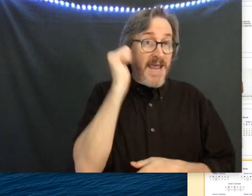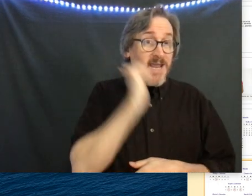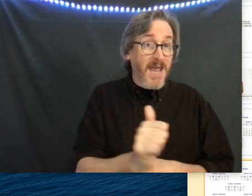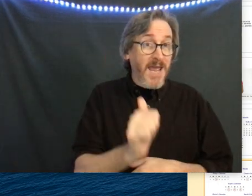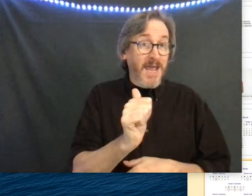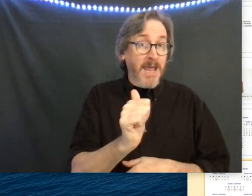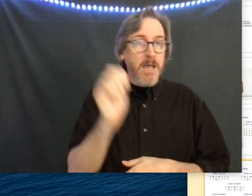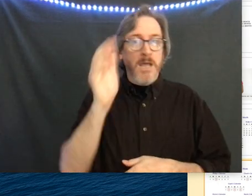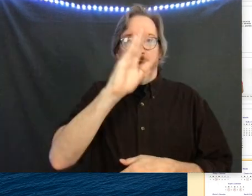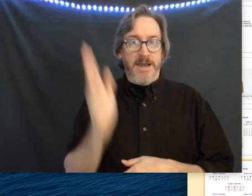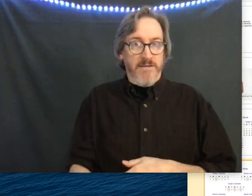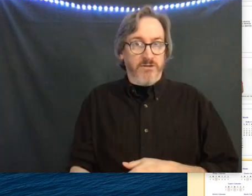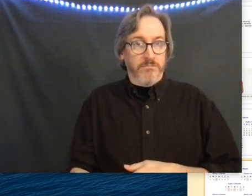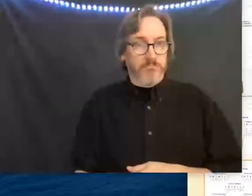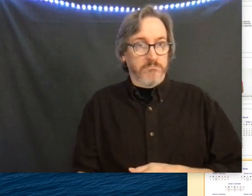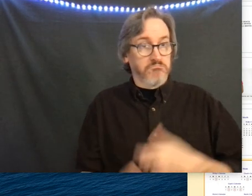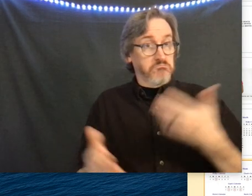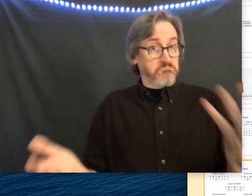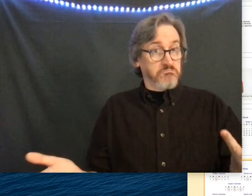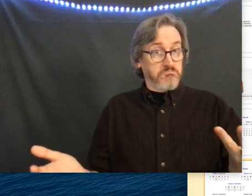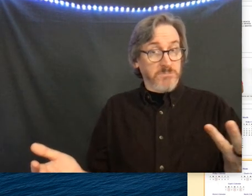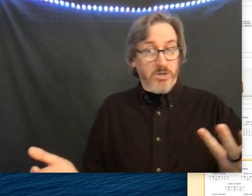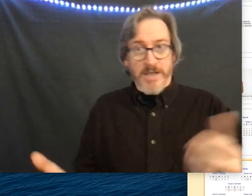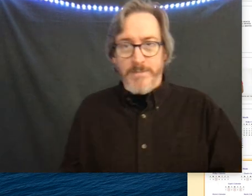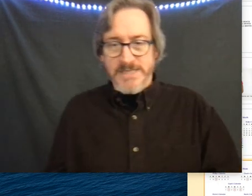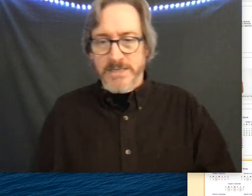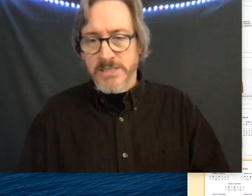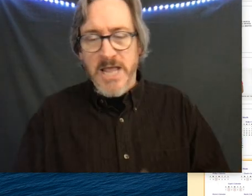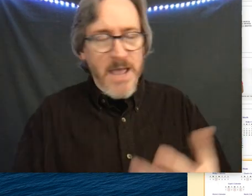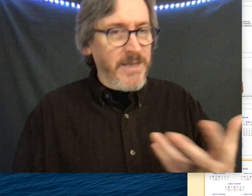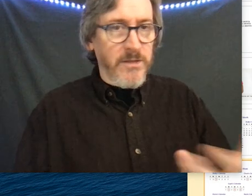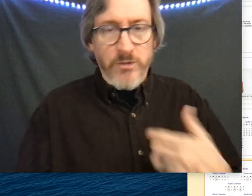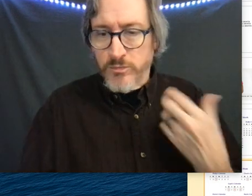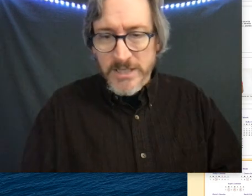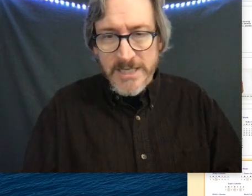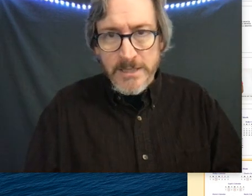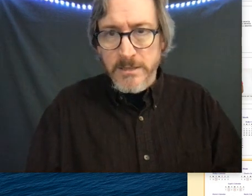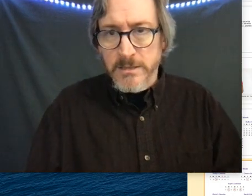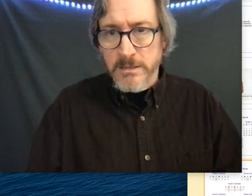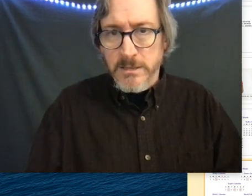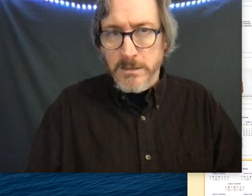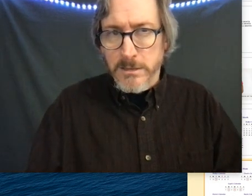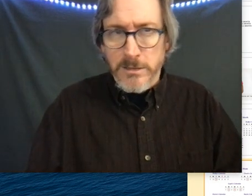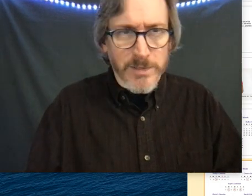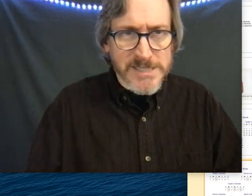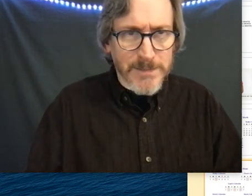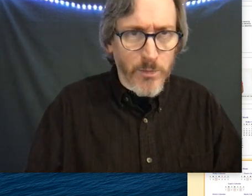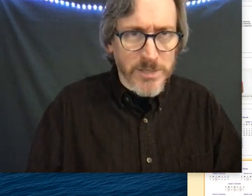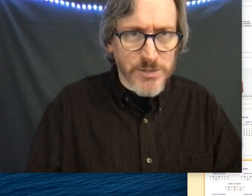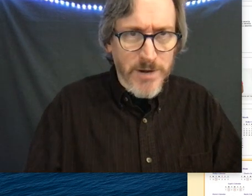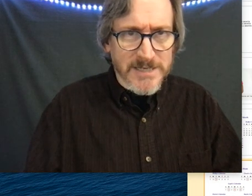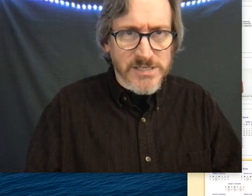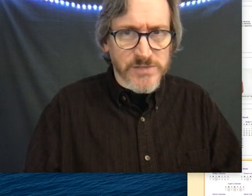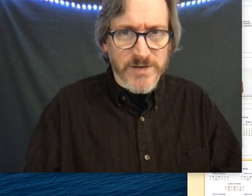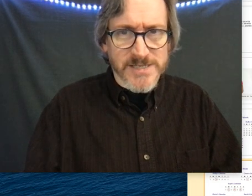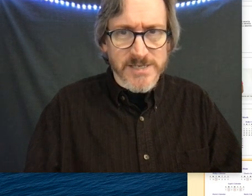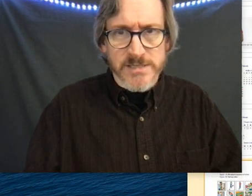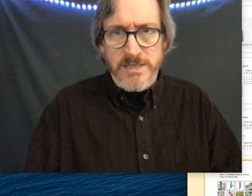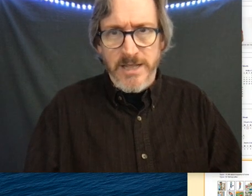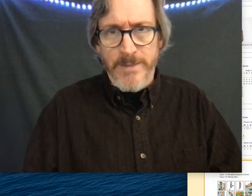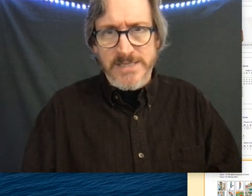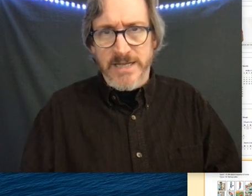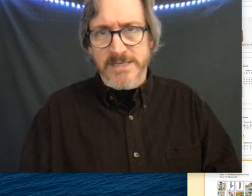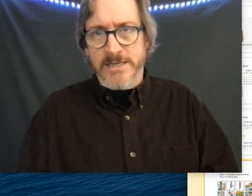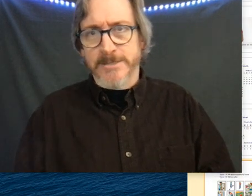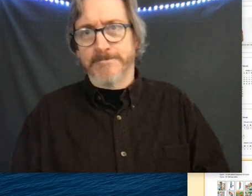Every day and never. Okay, makes sense? I mean, they're really simple. Once you practice those phrases,